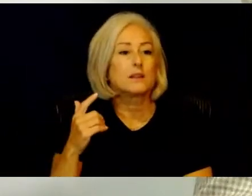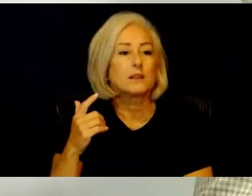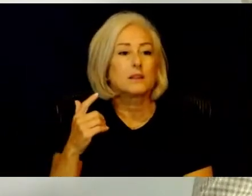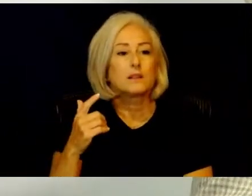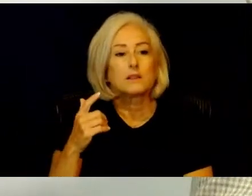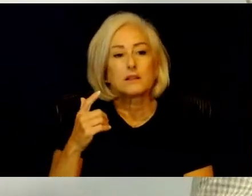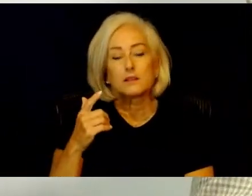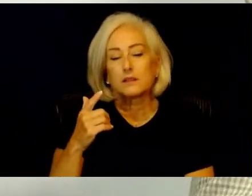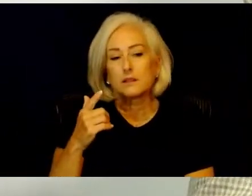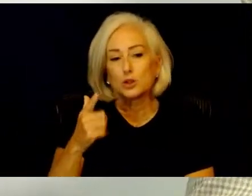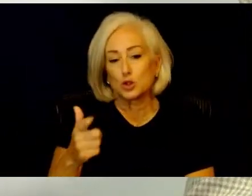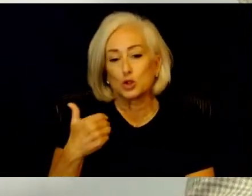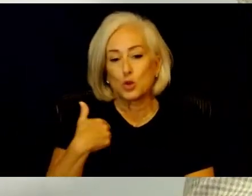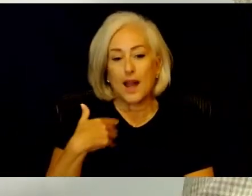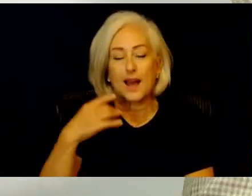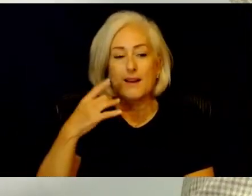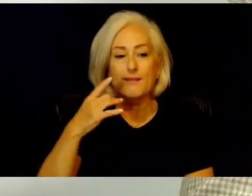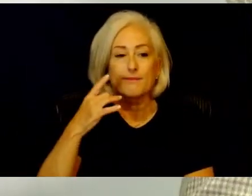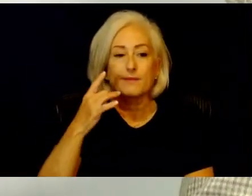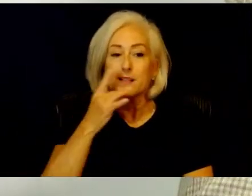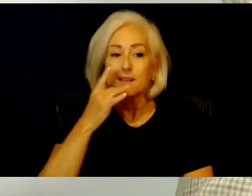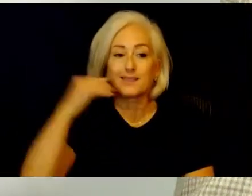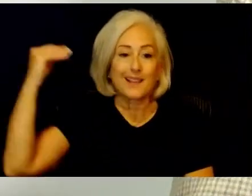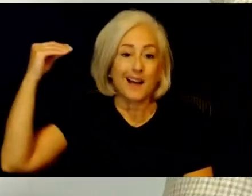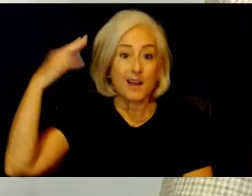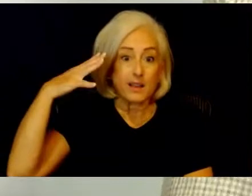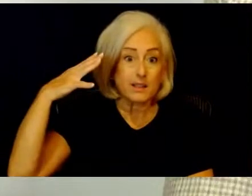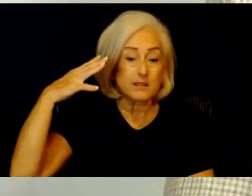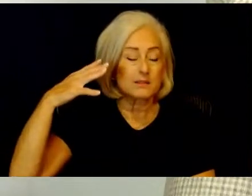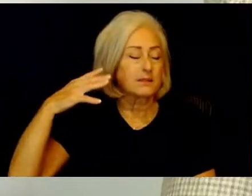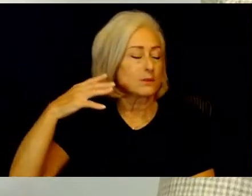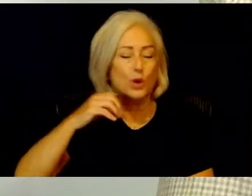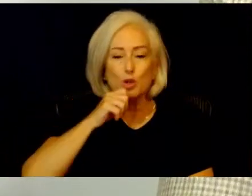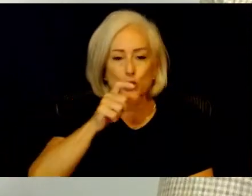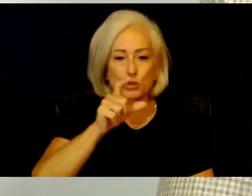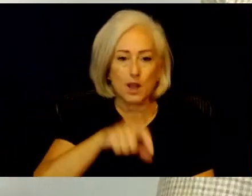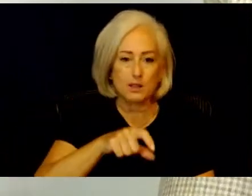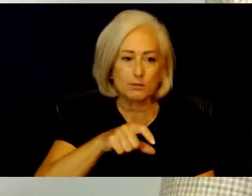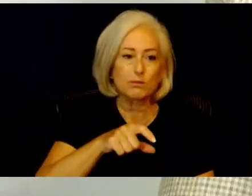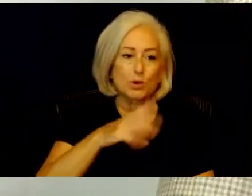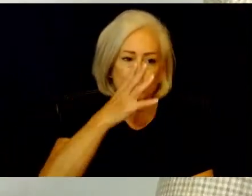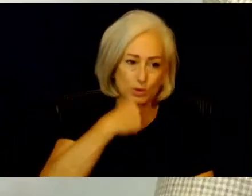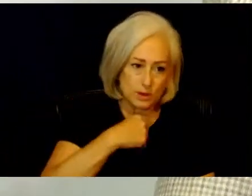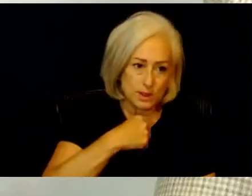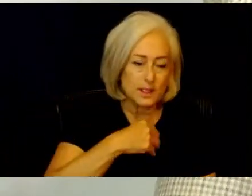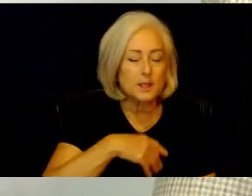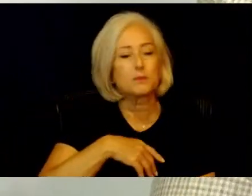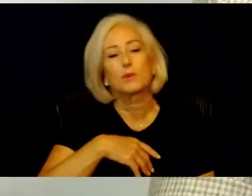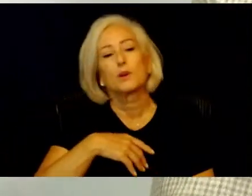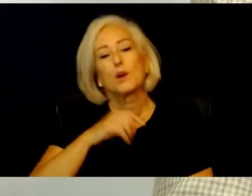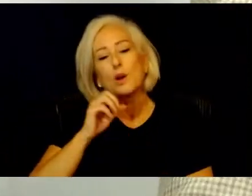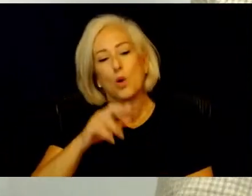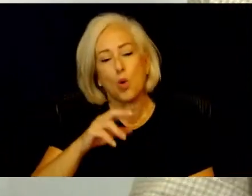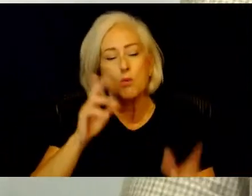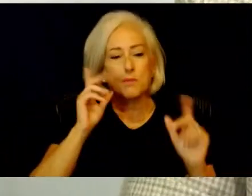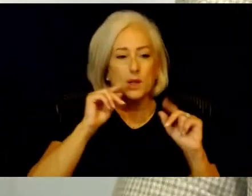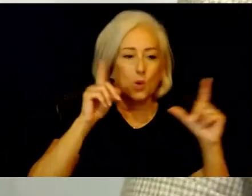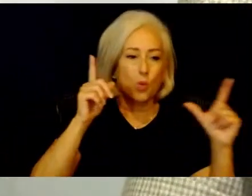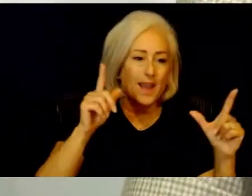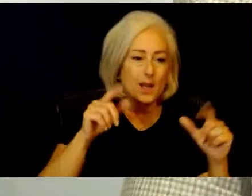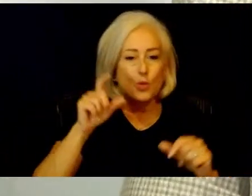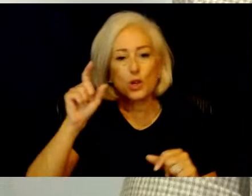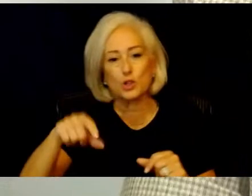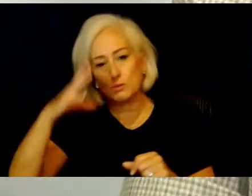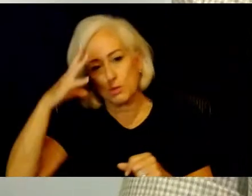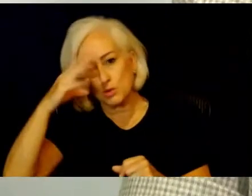trying to be sleeping when should be awake. So when we do that, we disrupt our internal sleep-wake rhythms, and that would